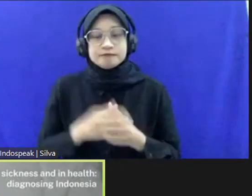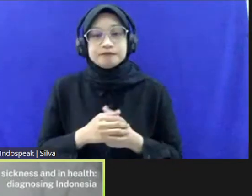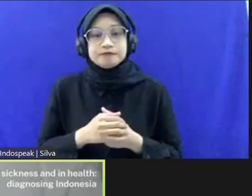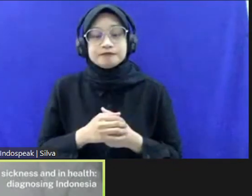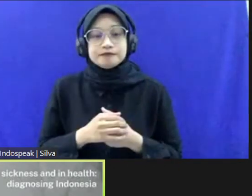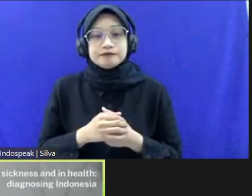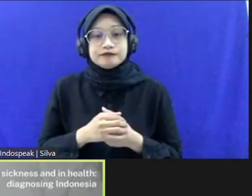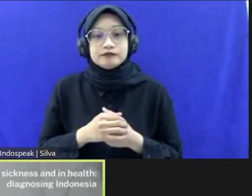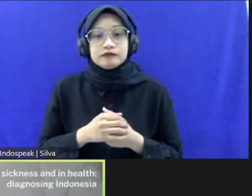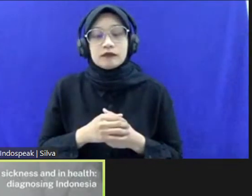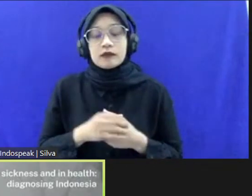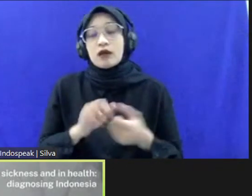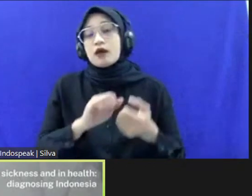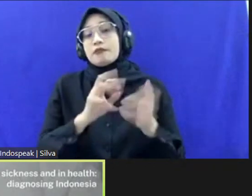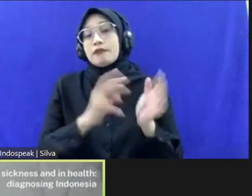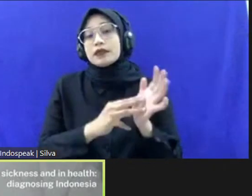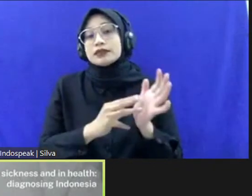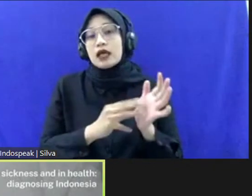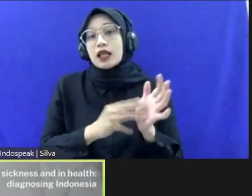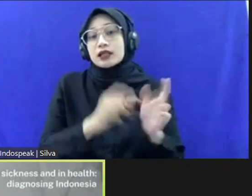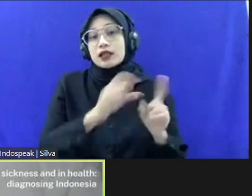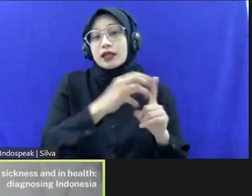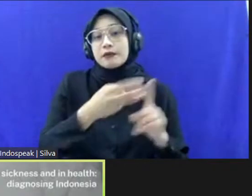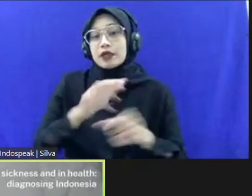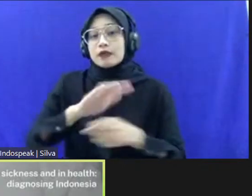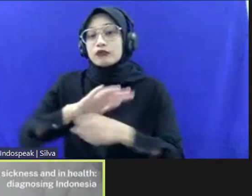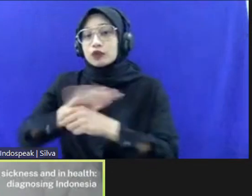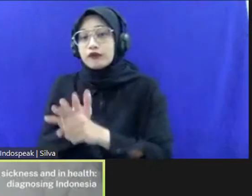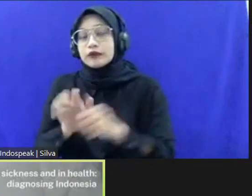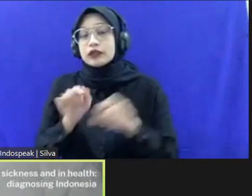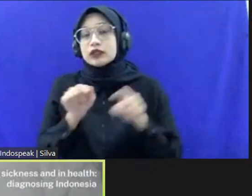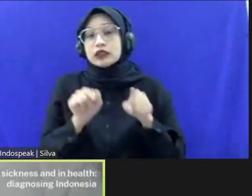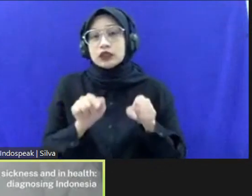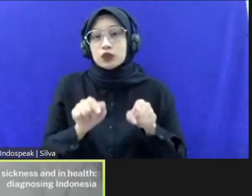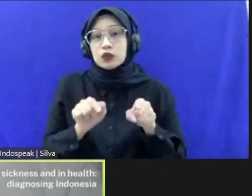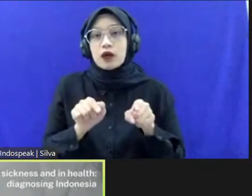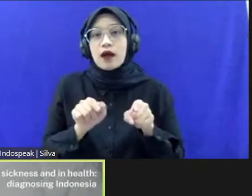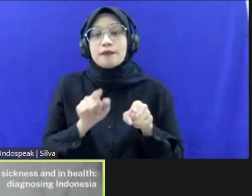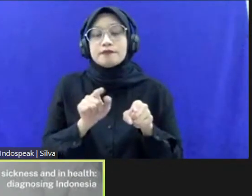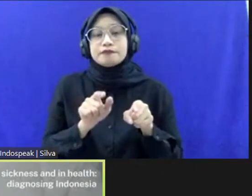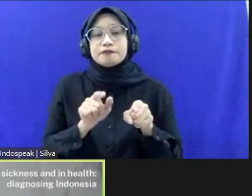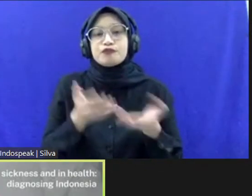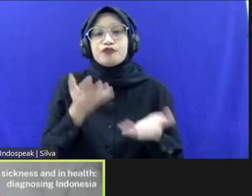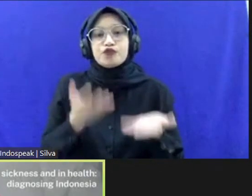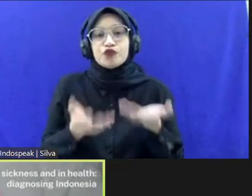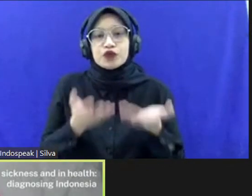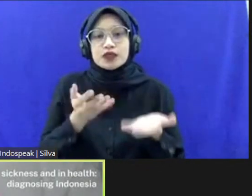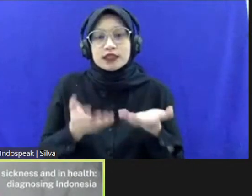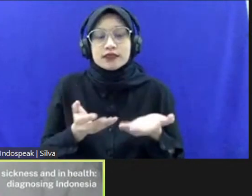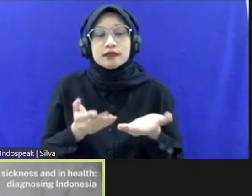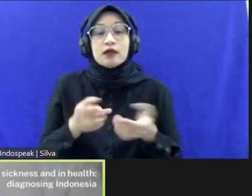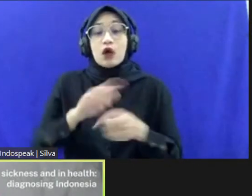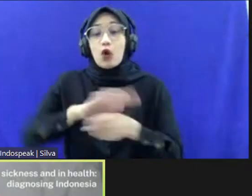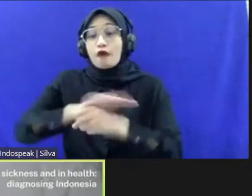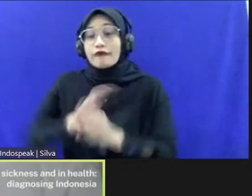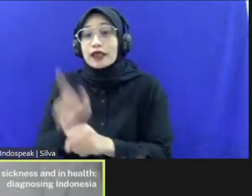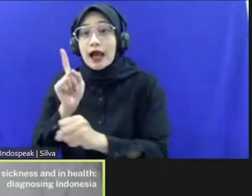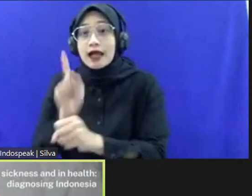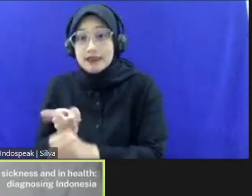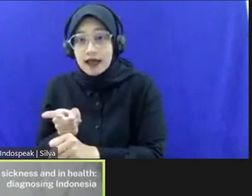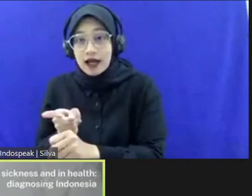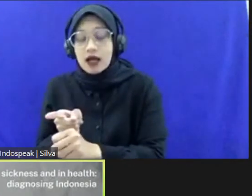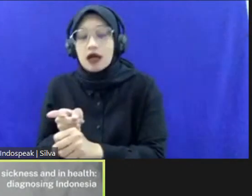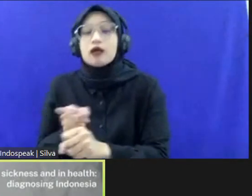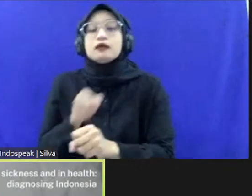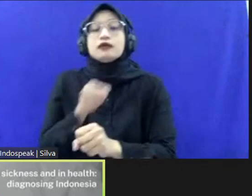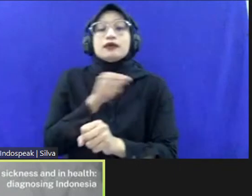The problem with dengue and COVID is that there could be a delay in managing the dengue cases if at first the